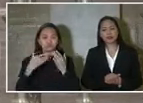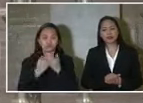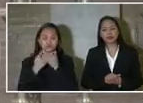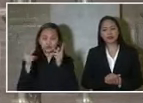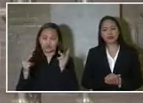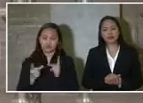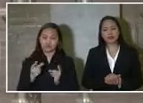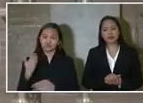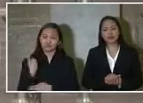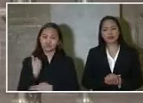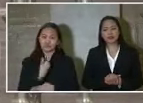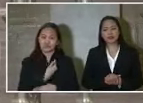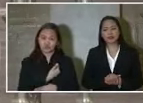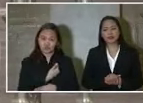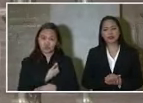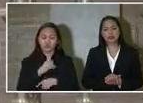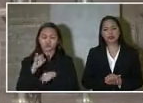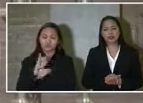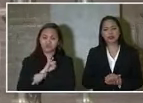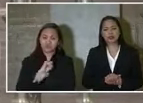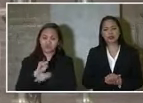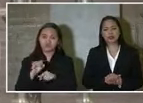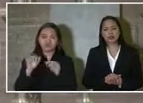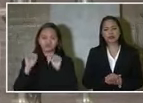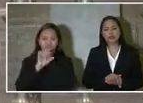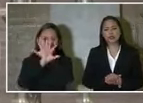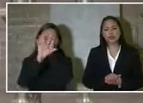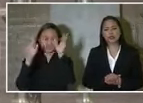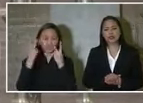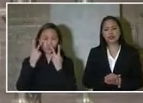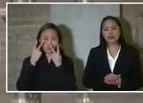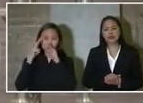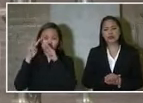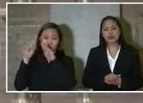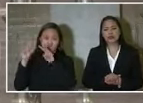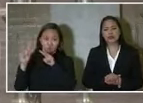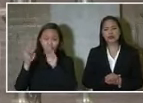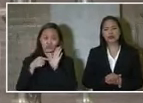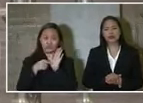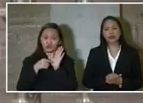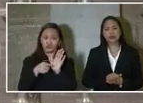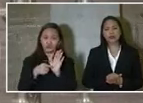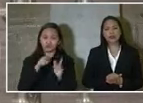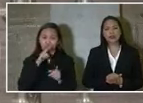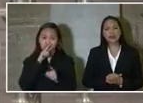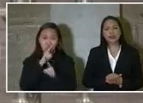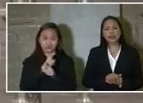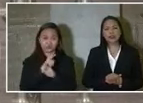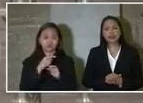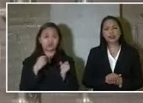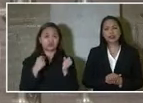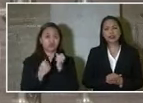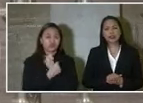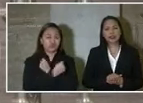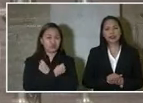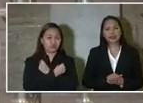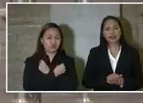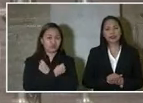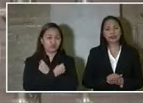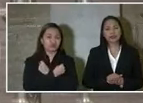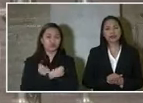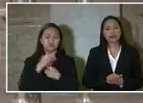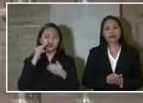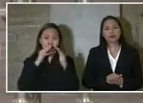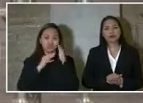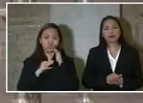may perceive with clear sight and revere with true affection the mystery